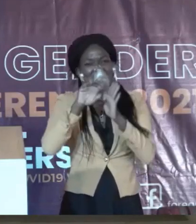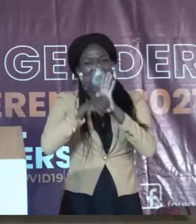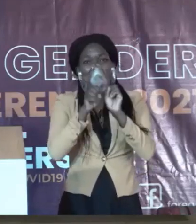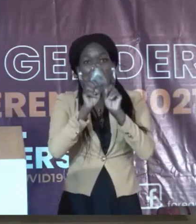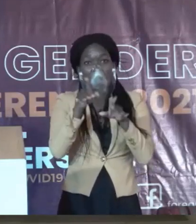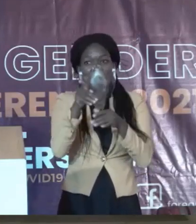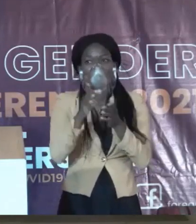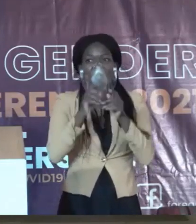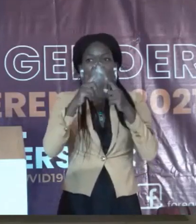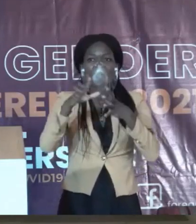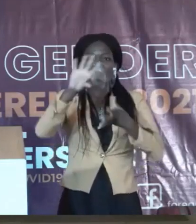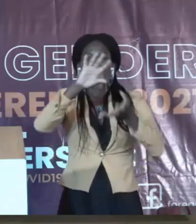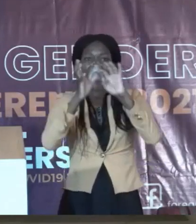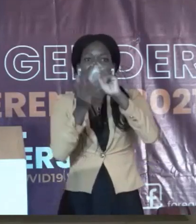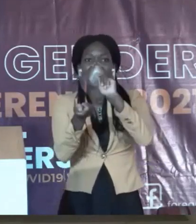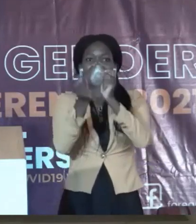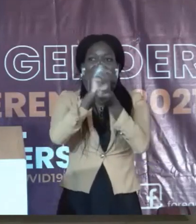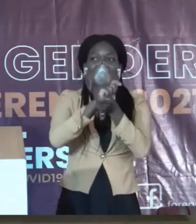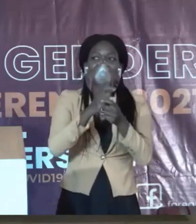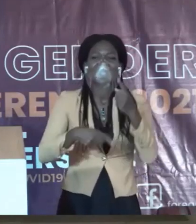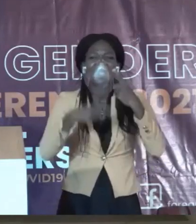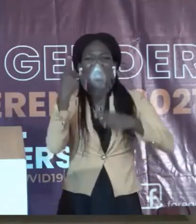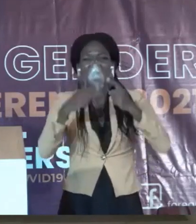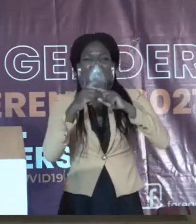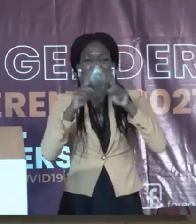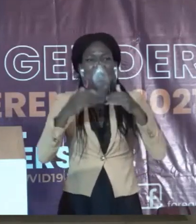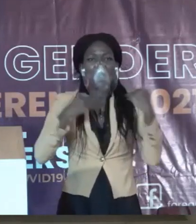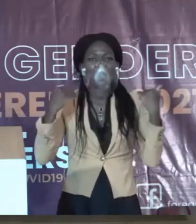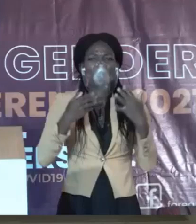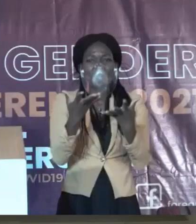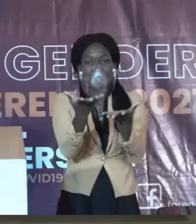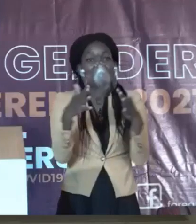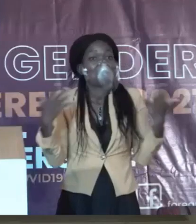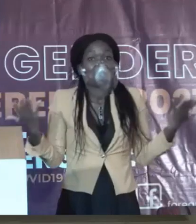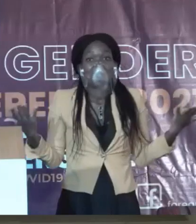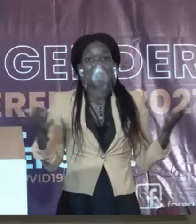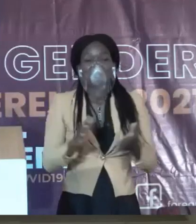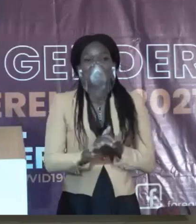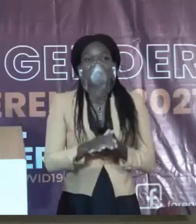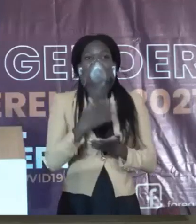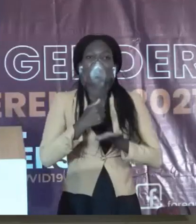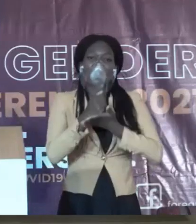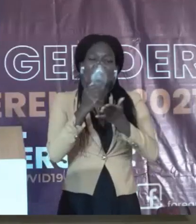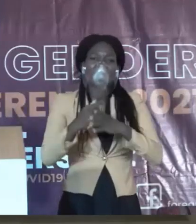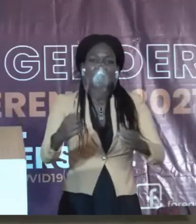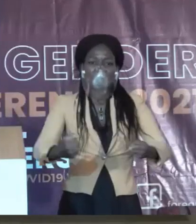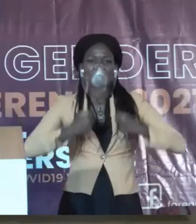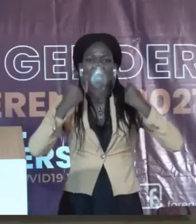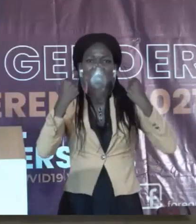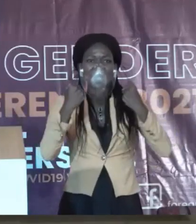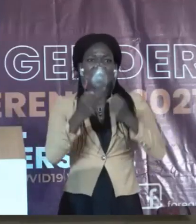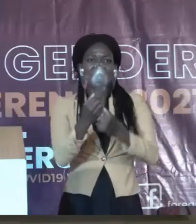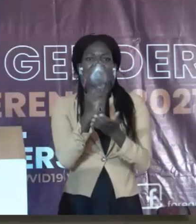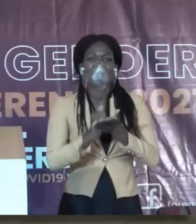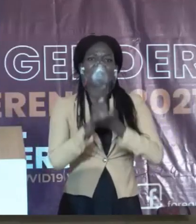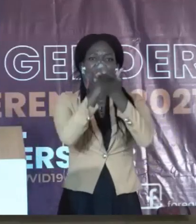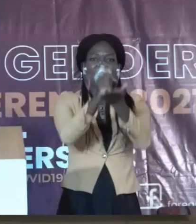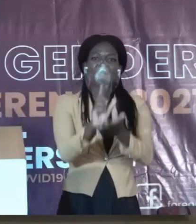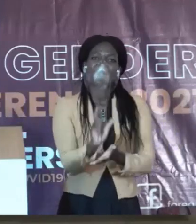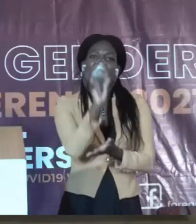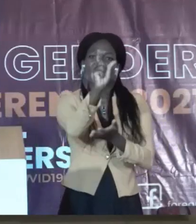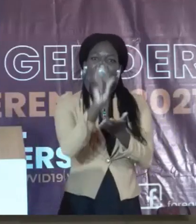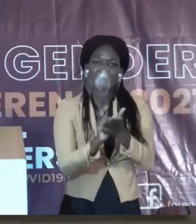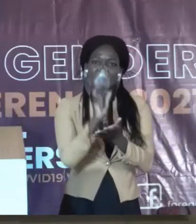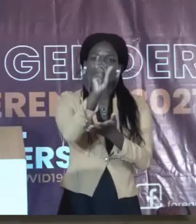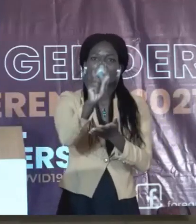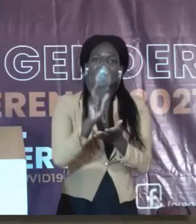and climate change, what challenges and opportunities are there to strengthen the funding for gender equality work? Because